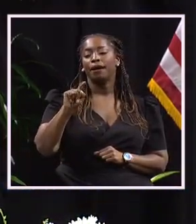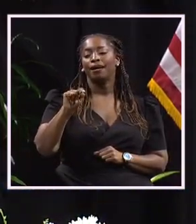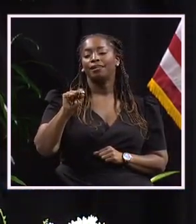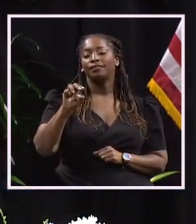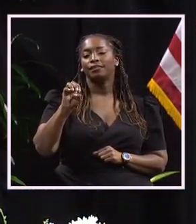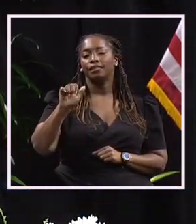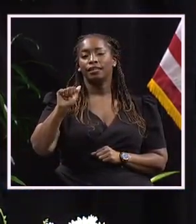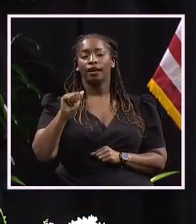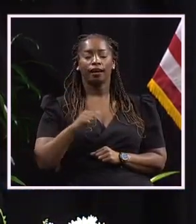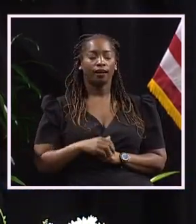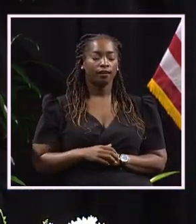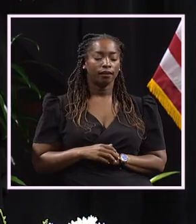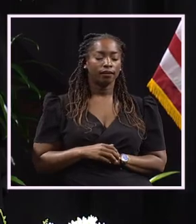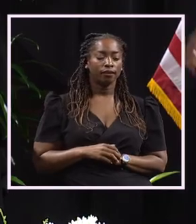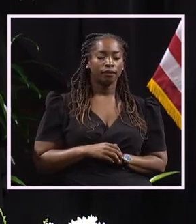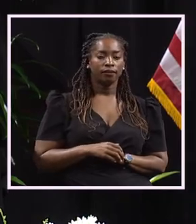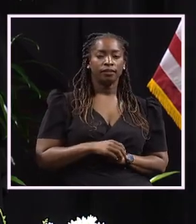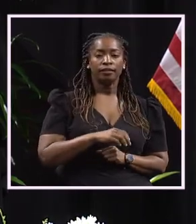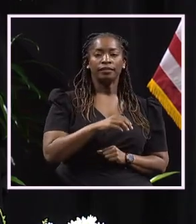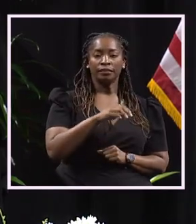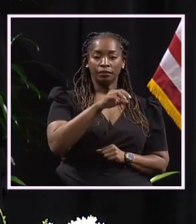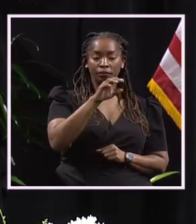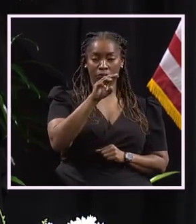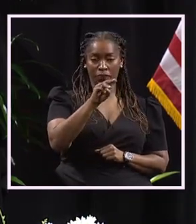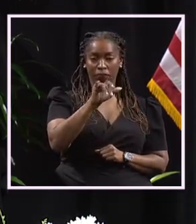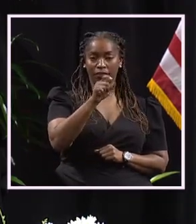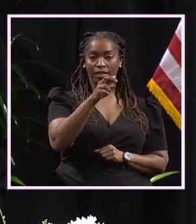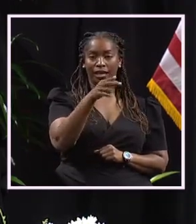Iyabu Funmilayo Pearl Usuafa.